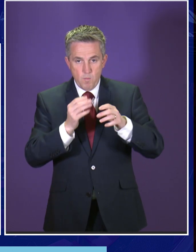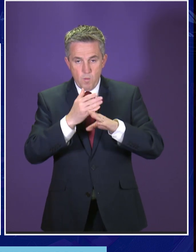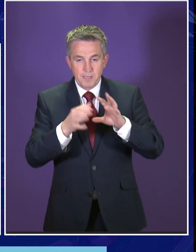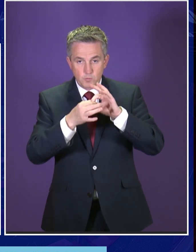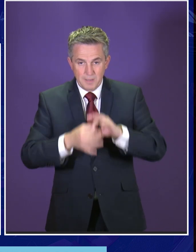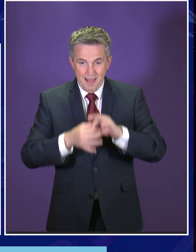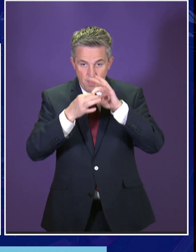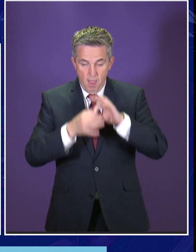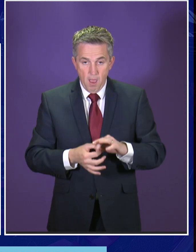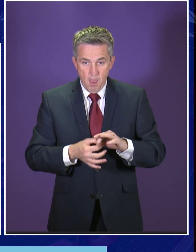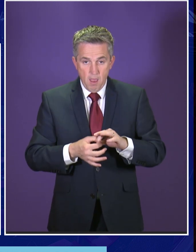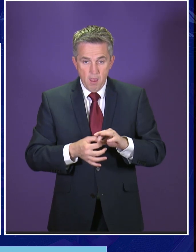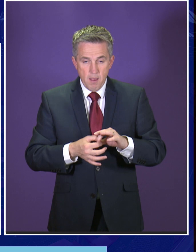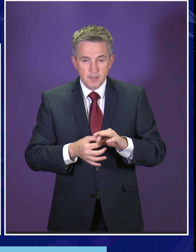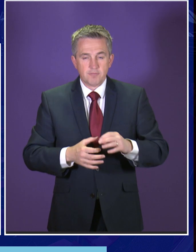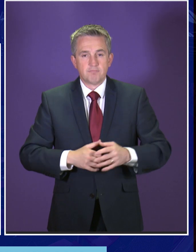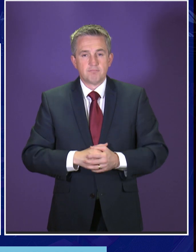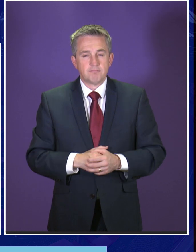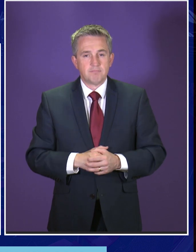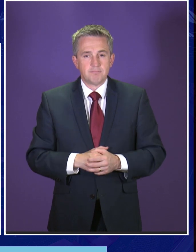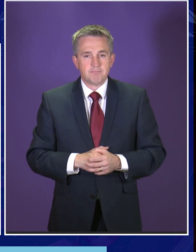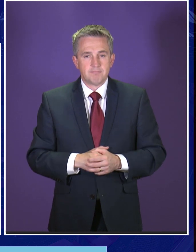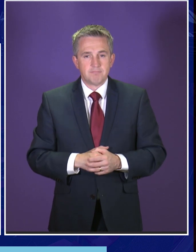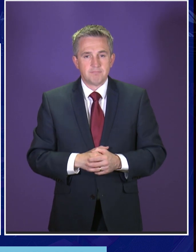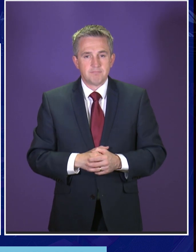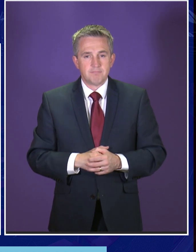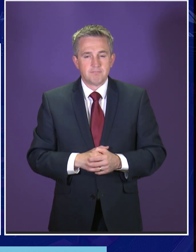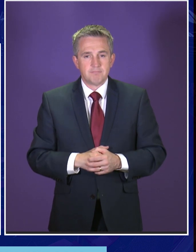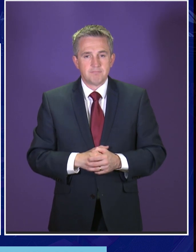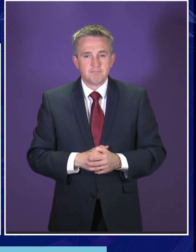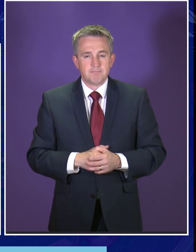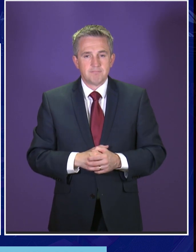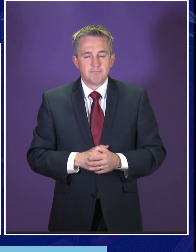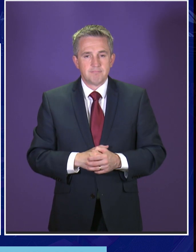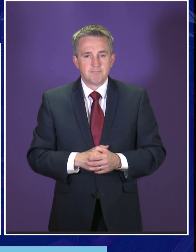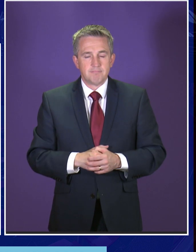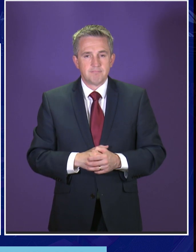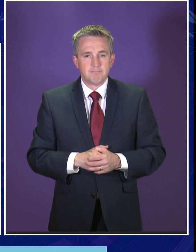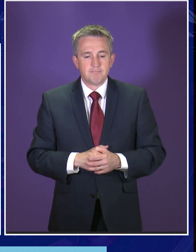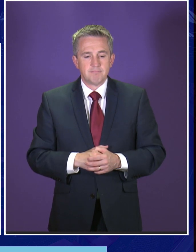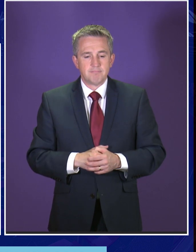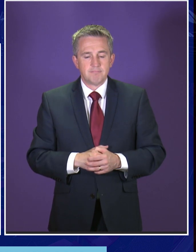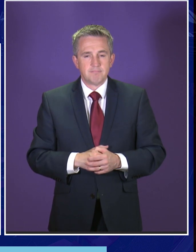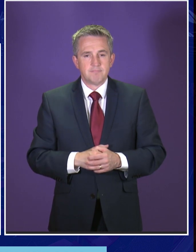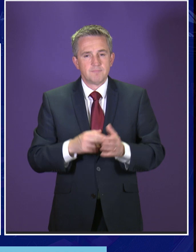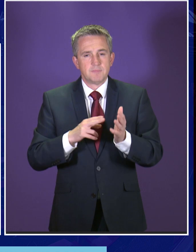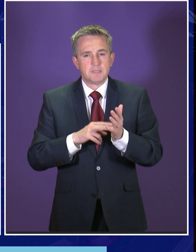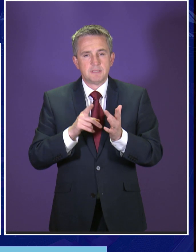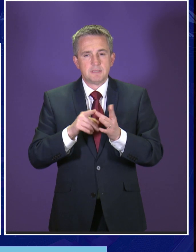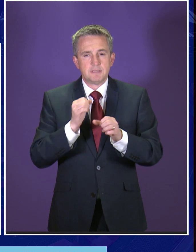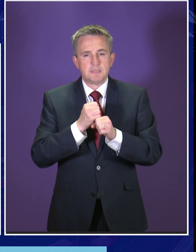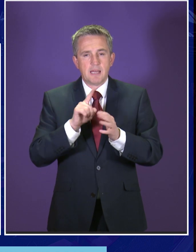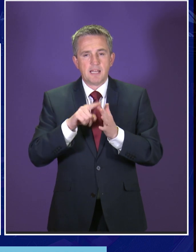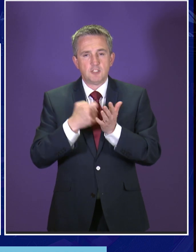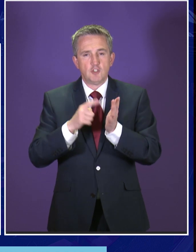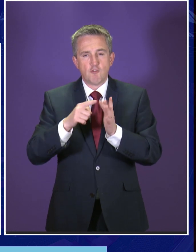strict adherence to the federal character principles. Nigeria maximizes the